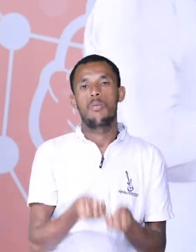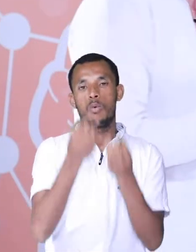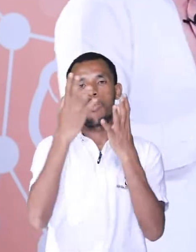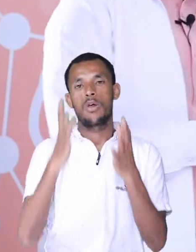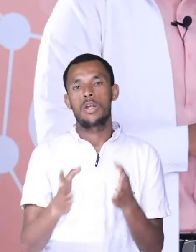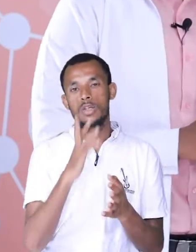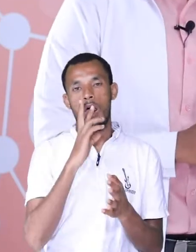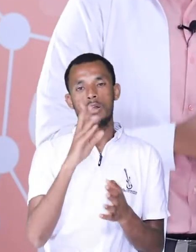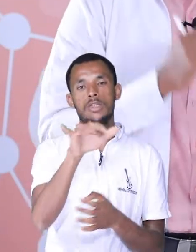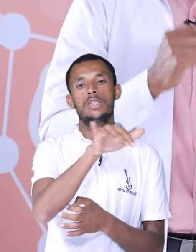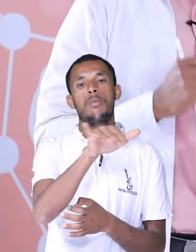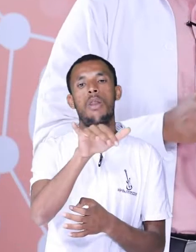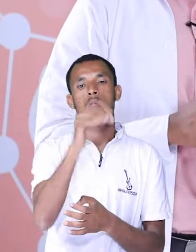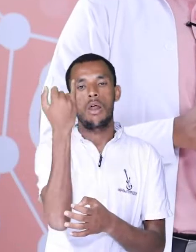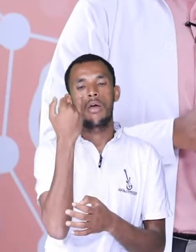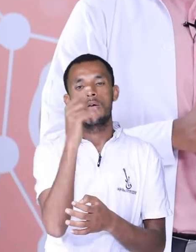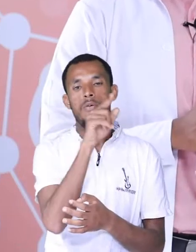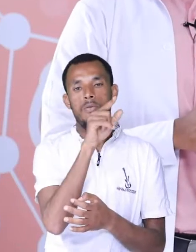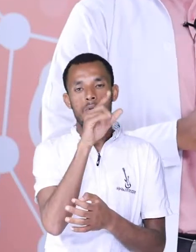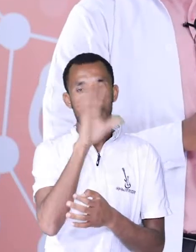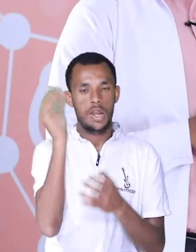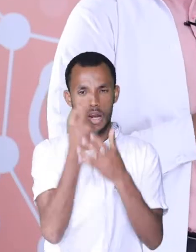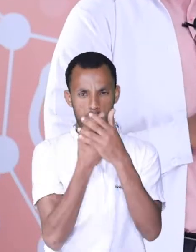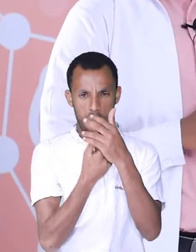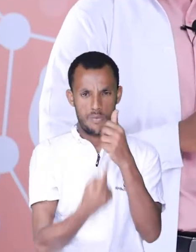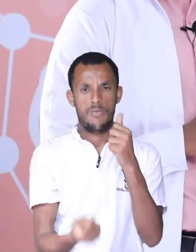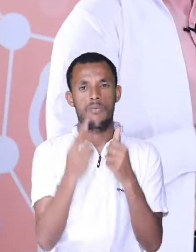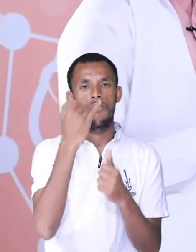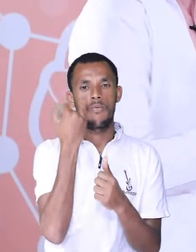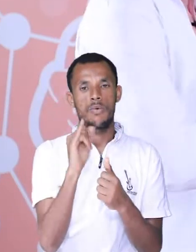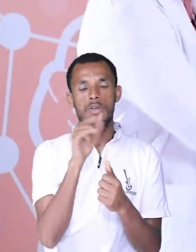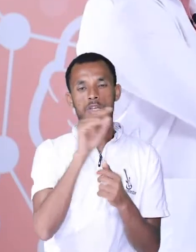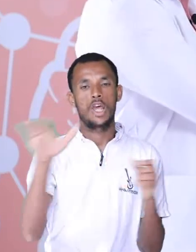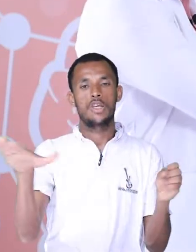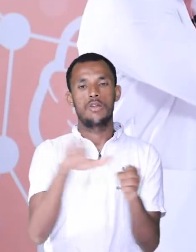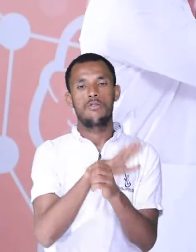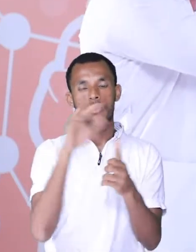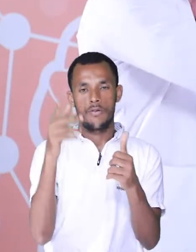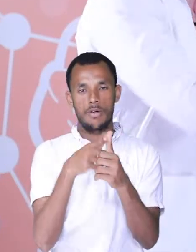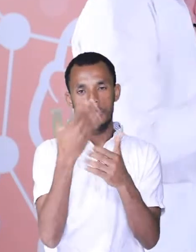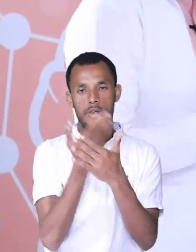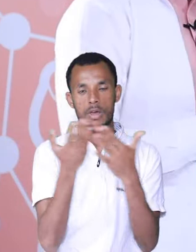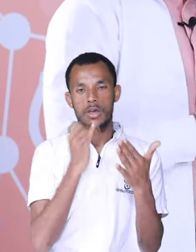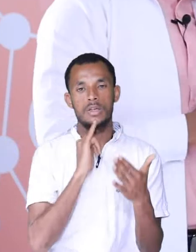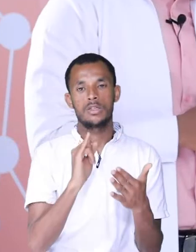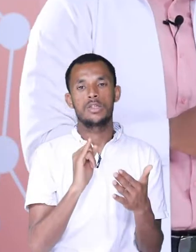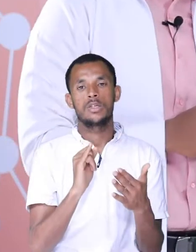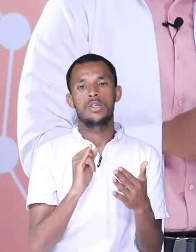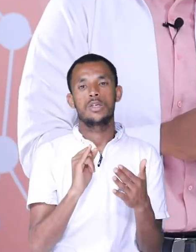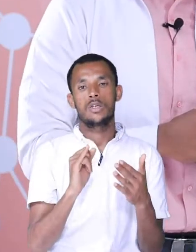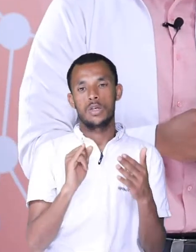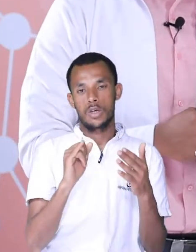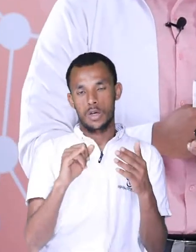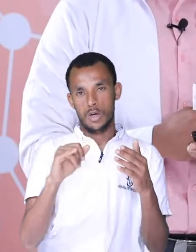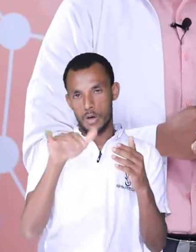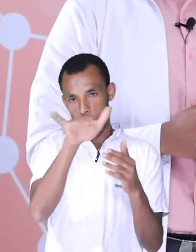are similar if and only if they have to satisfy. The first thing is their corresponding